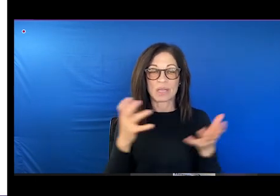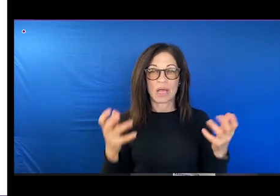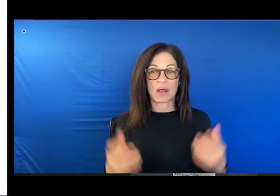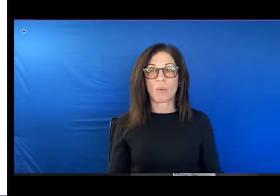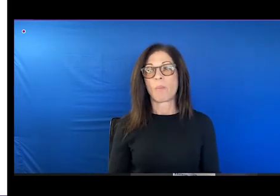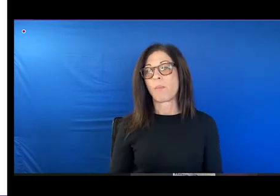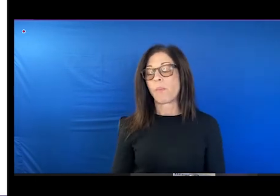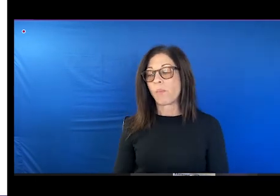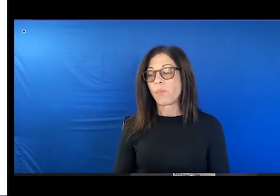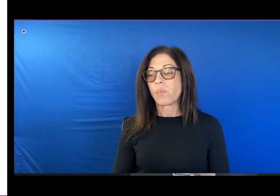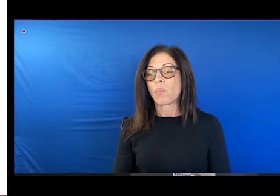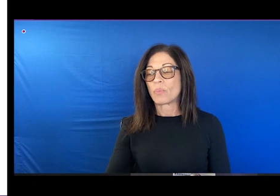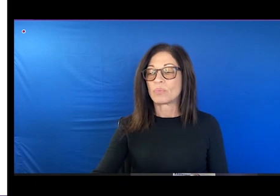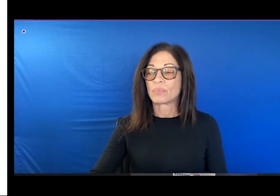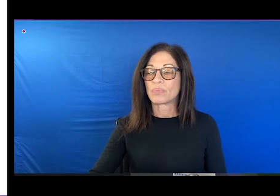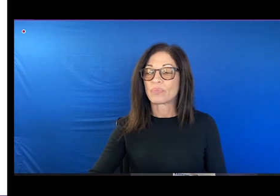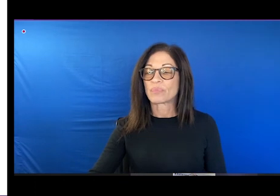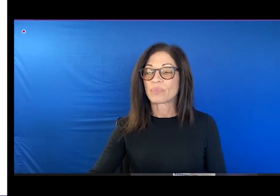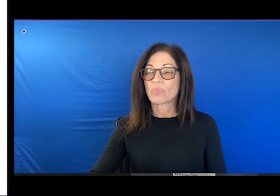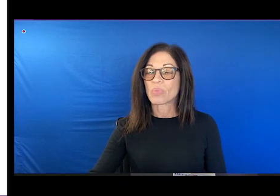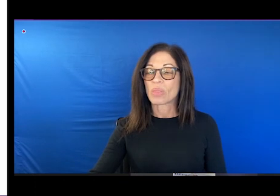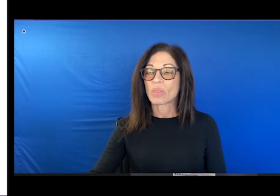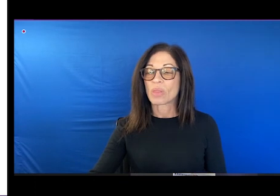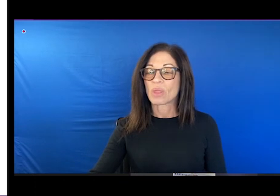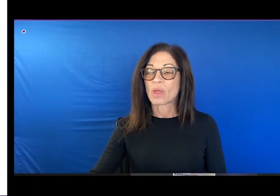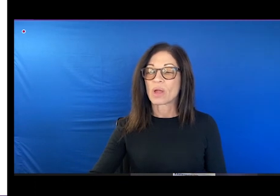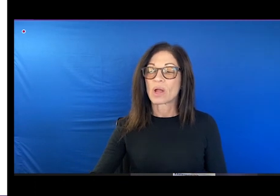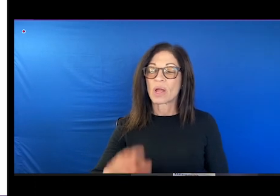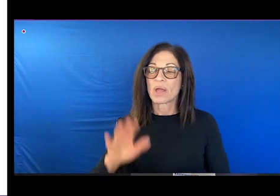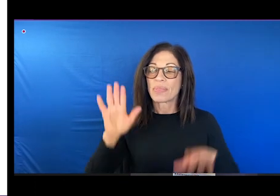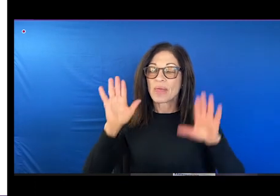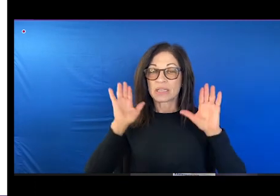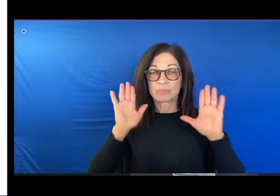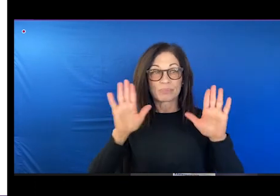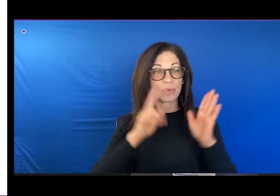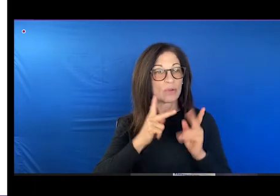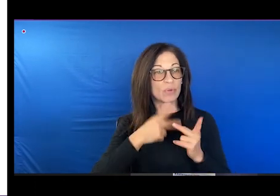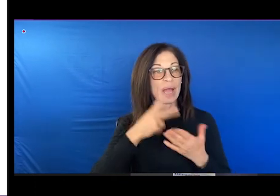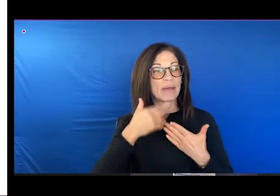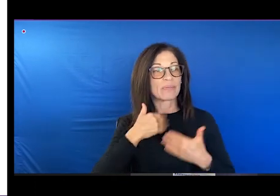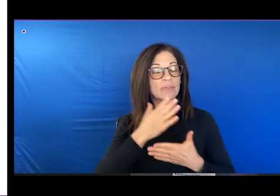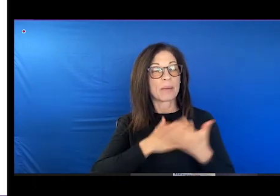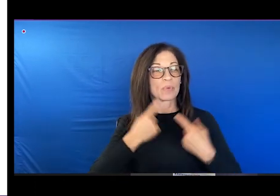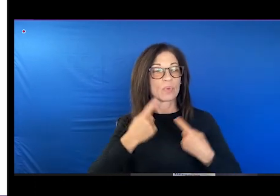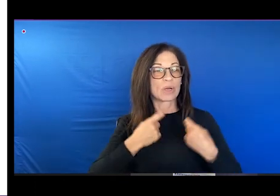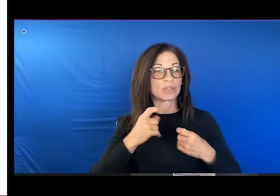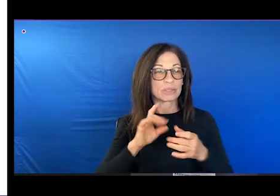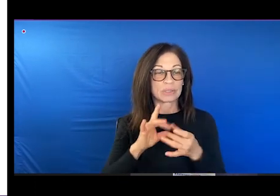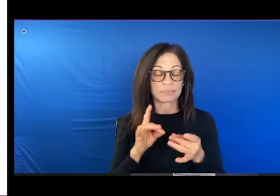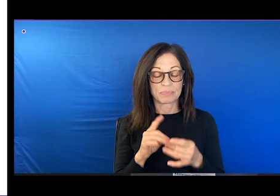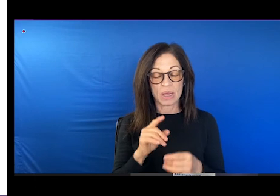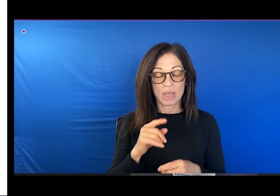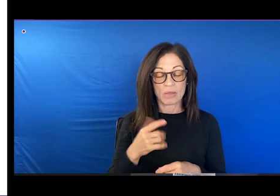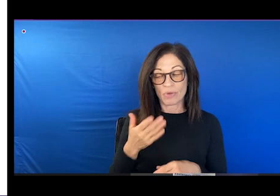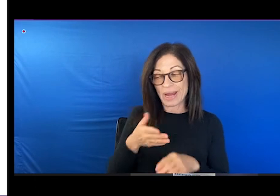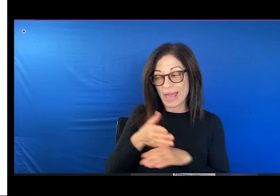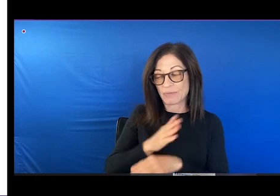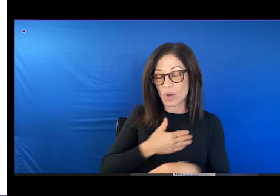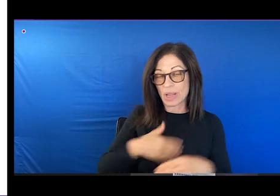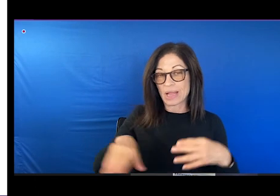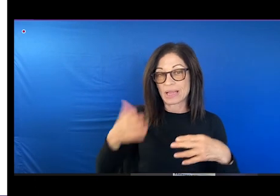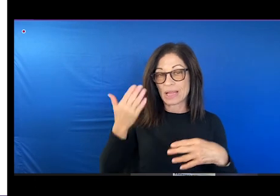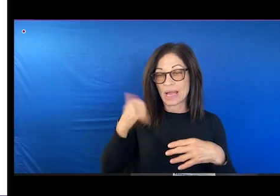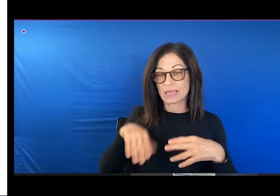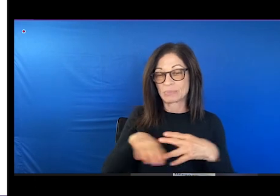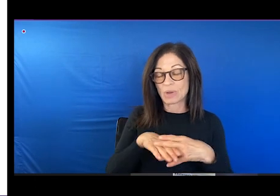was a lot. That's perfect. Thank you, Judy. We do have some comments and questions in the chat. So right after our last question